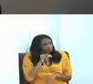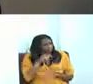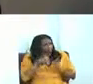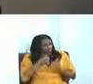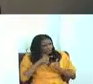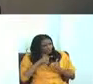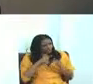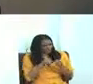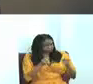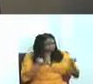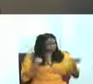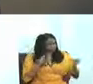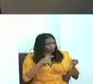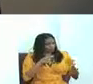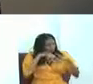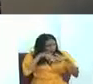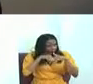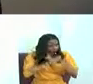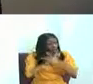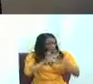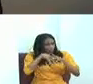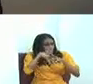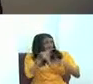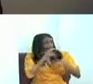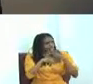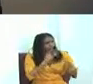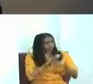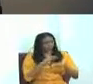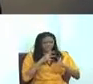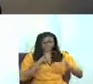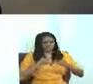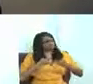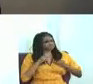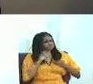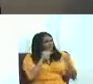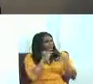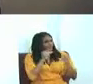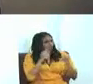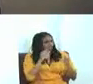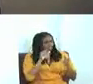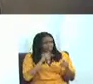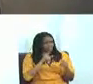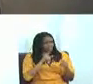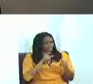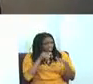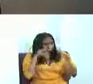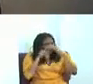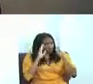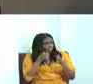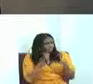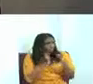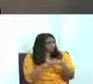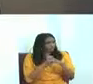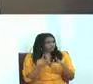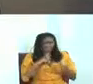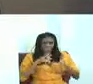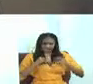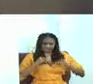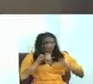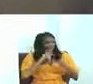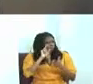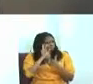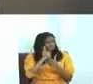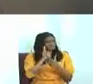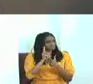take it. We take that word when the prophecy comes. We take that word of encouragement, that word of hope. We take that